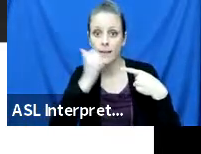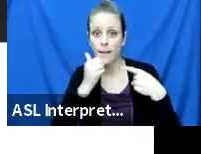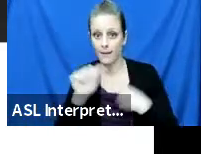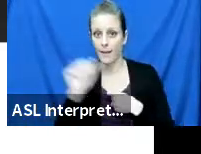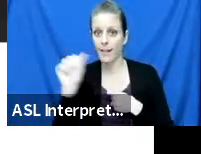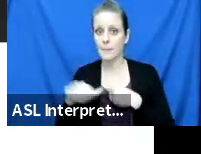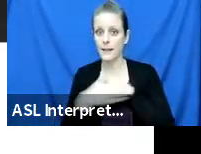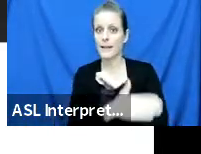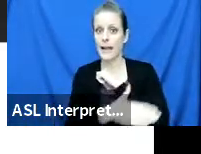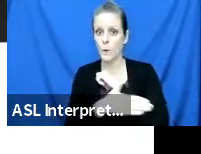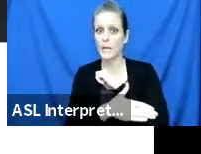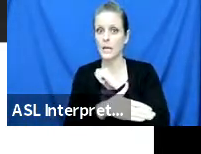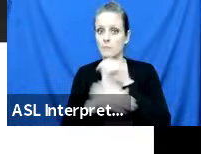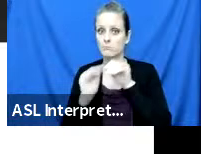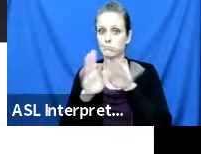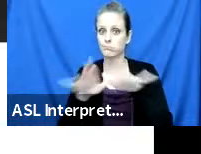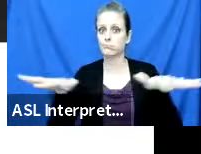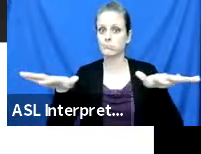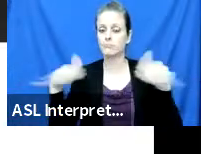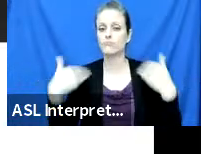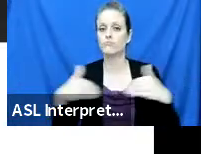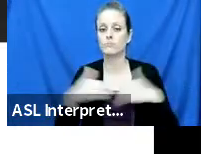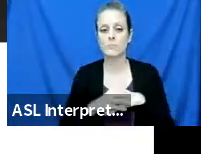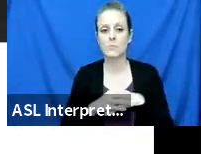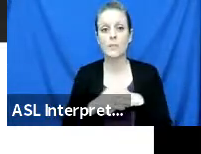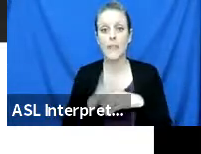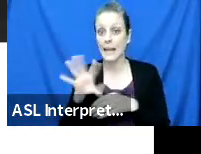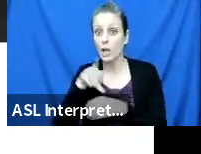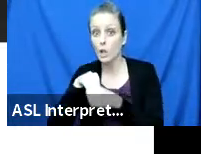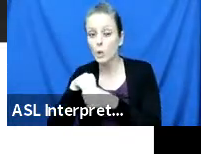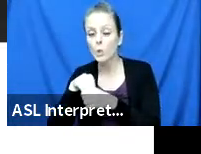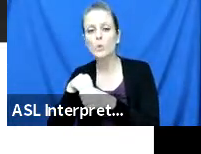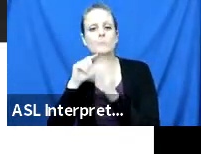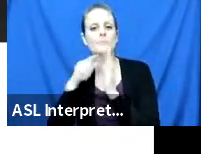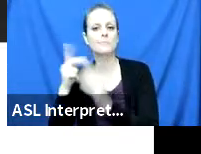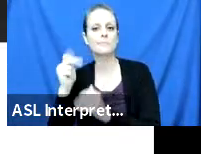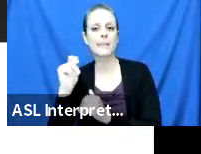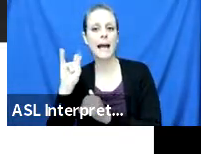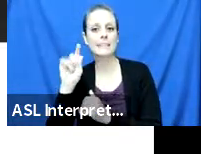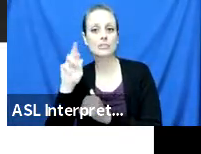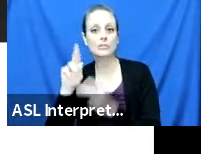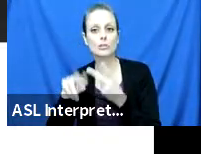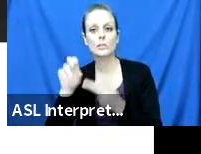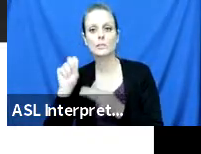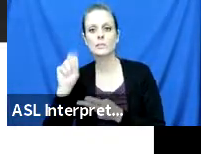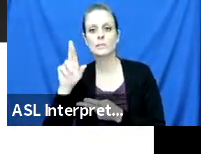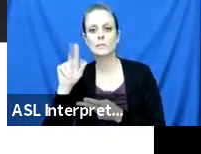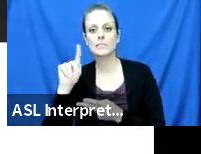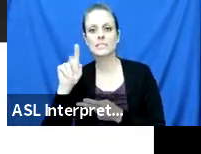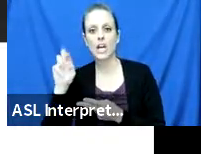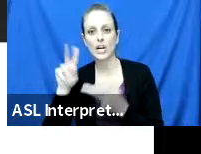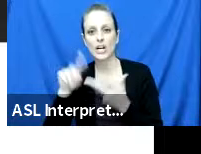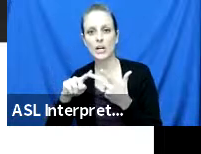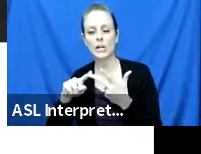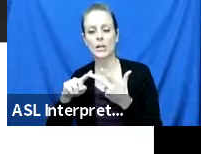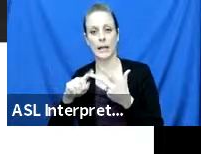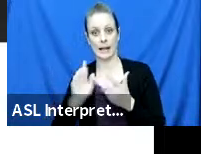across the county. That includes places like Kaiser and Sutter, as well as the work that we are